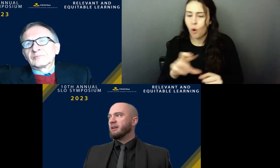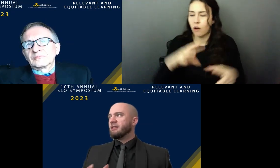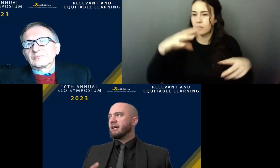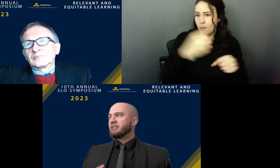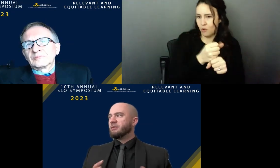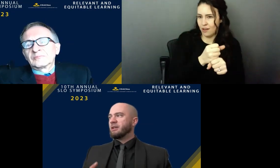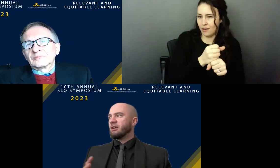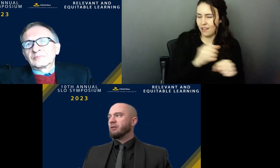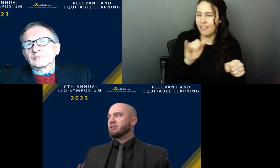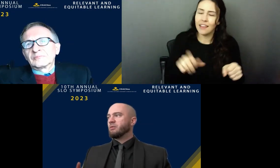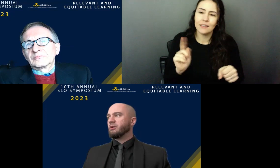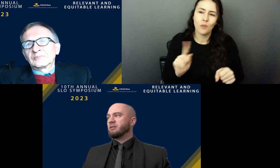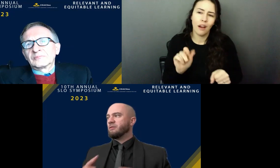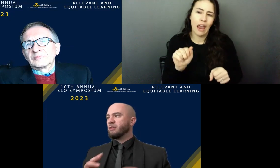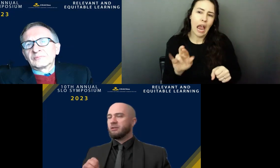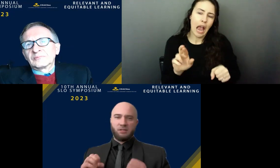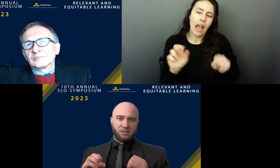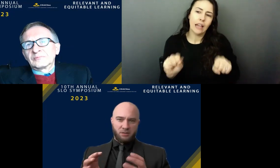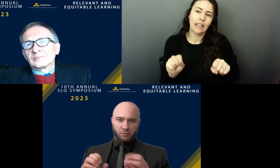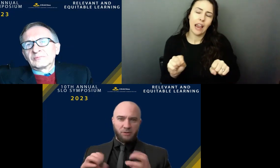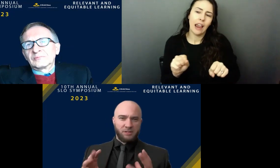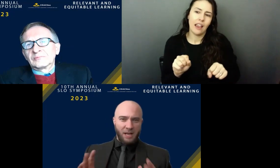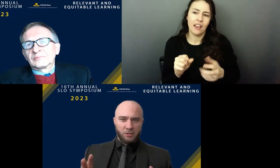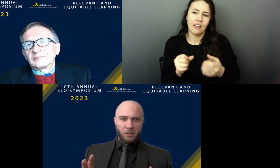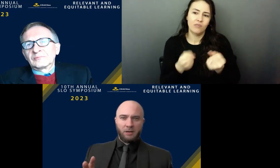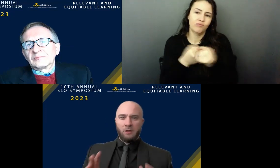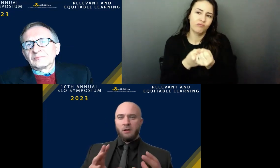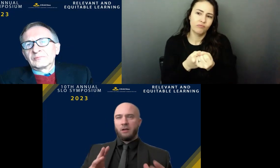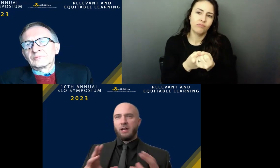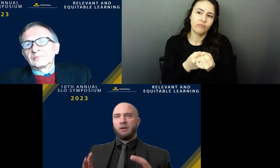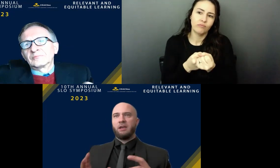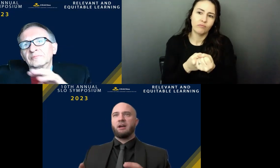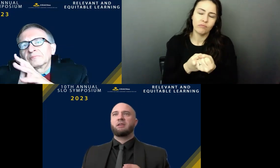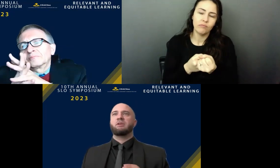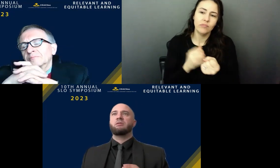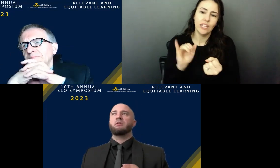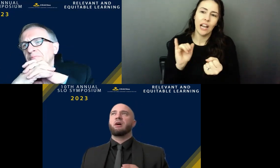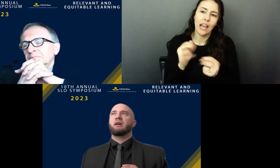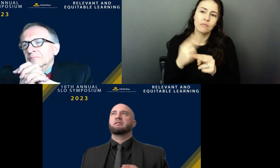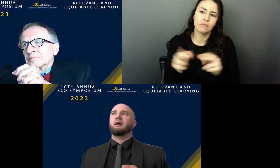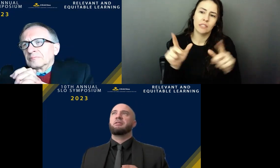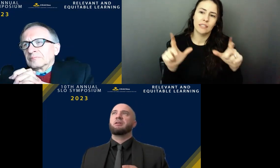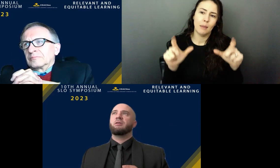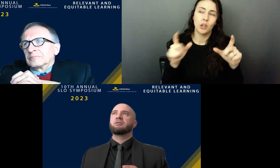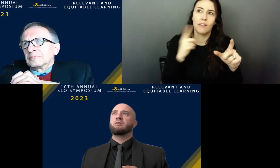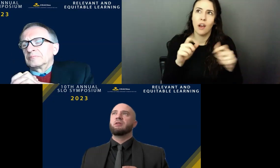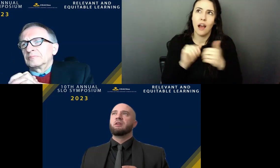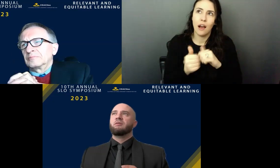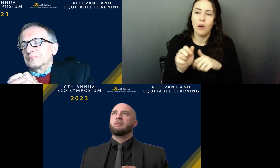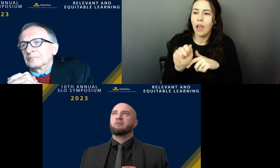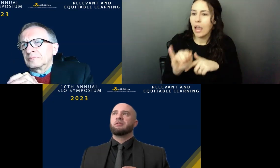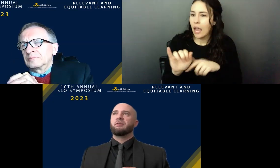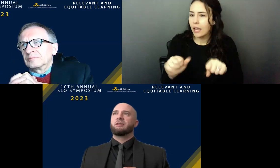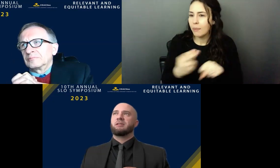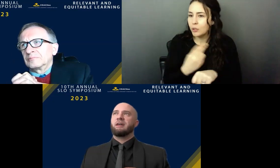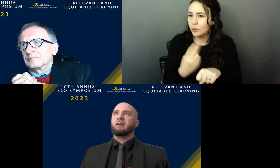think that's some of the areas where it's a very brief snapshot on how AI can be utilized. I think also